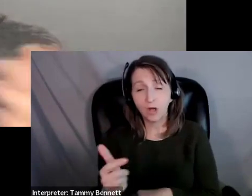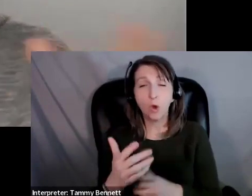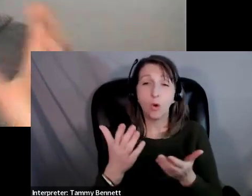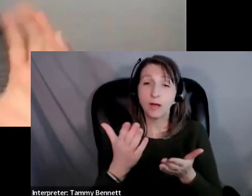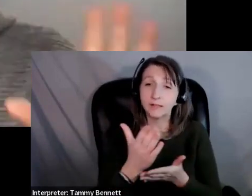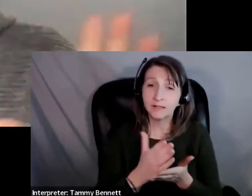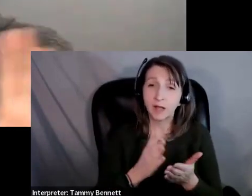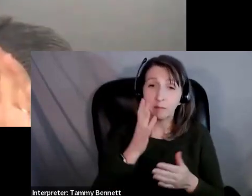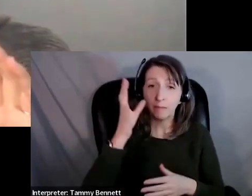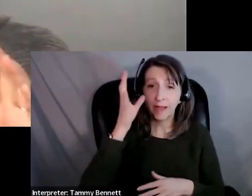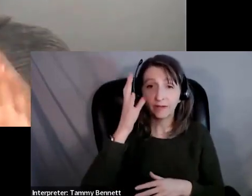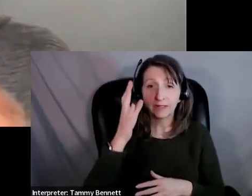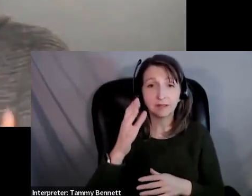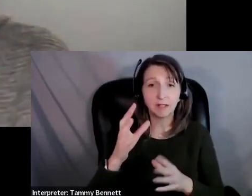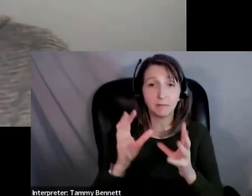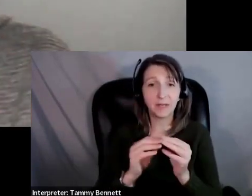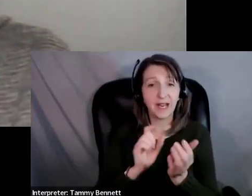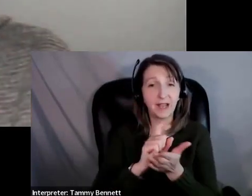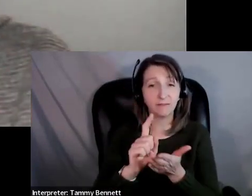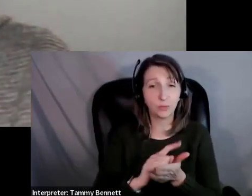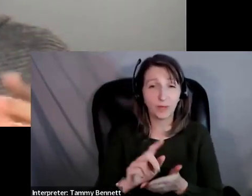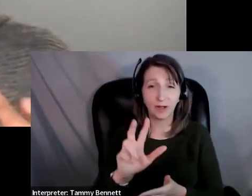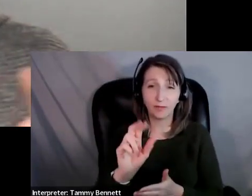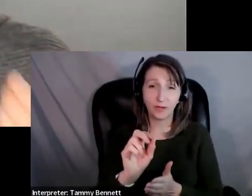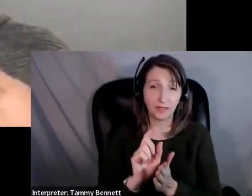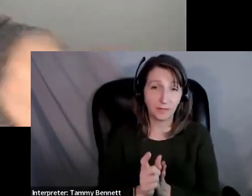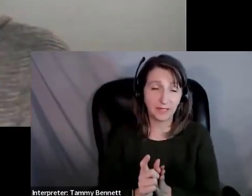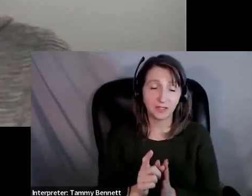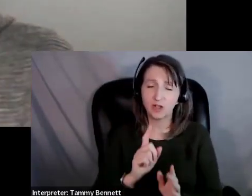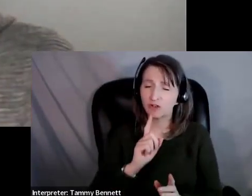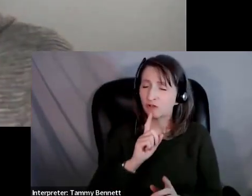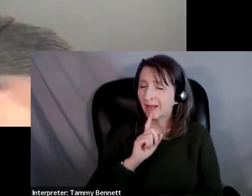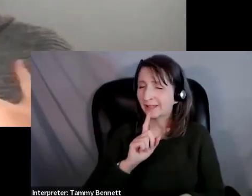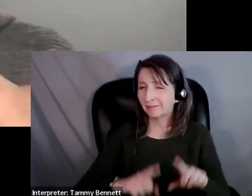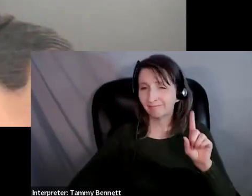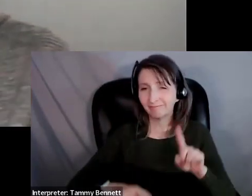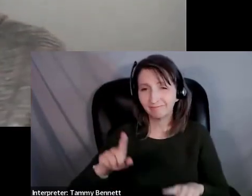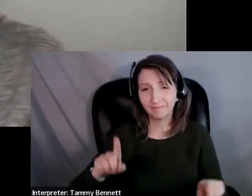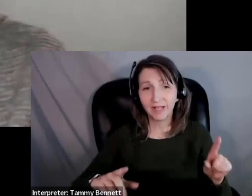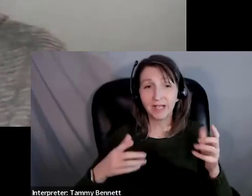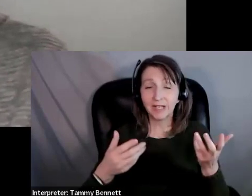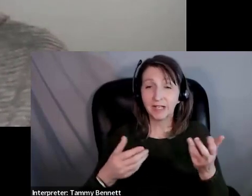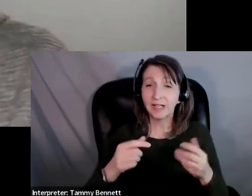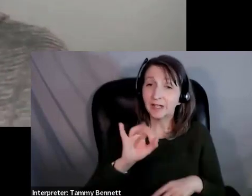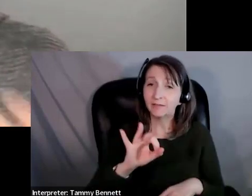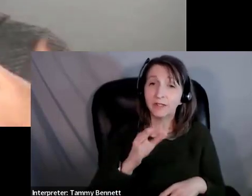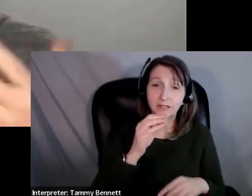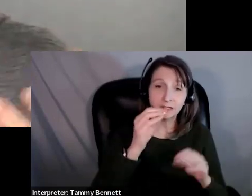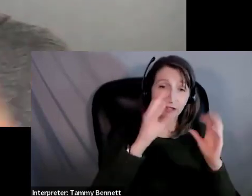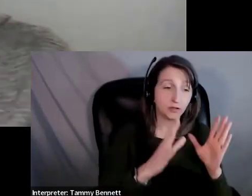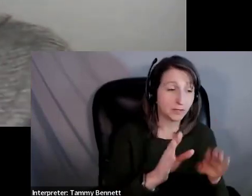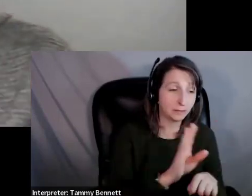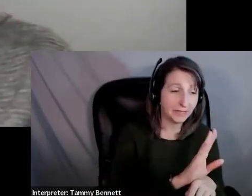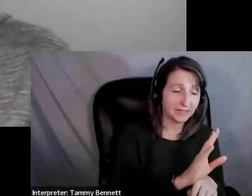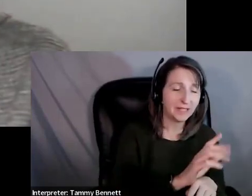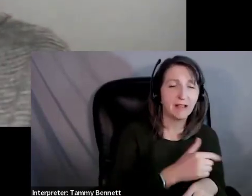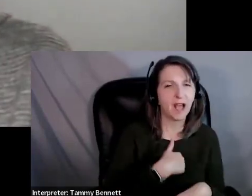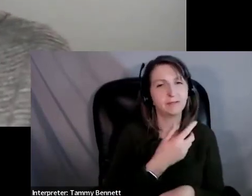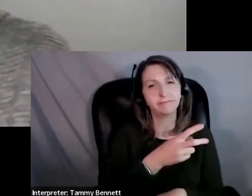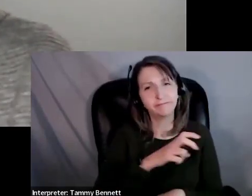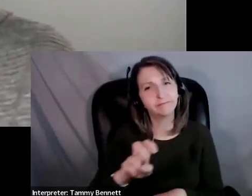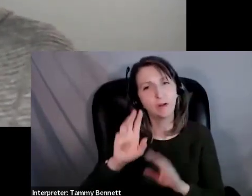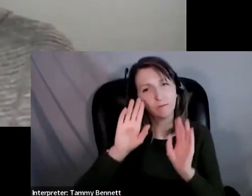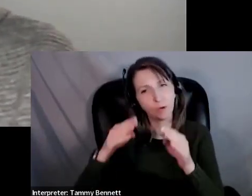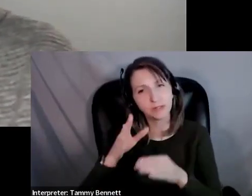teachers and adding buttons and collaborating and working with the curriculum. Maybe if the teacher is busy that week, I'm working with the parent. So it will depend on the student's